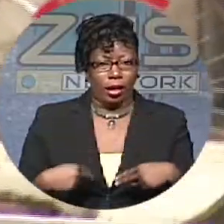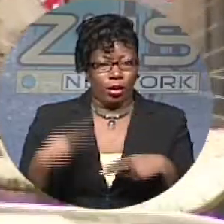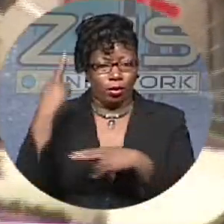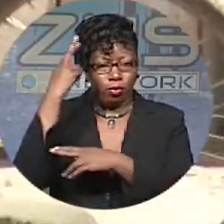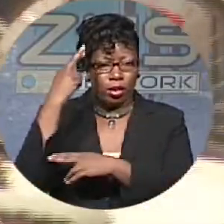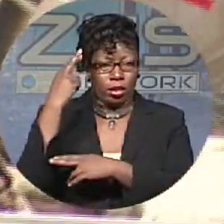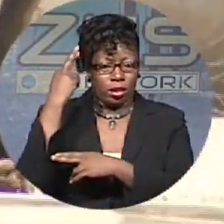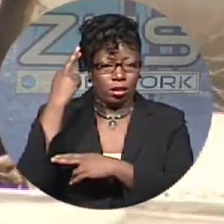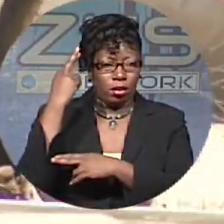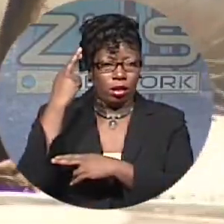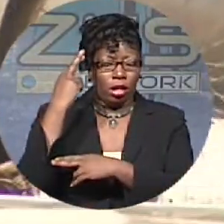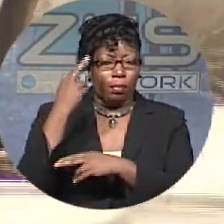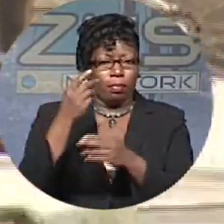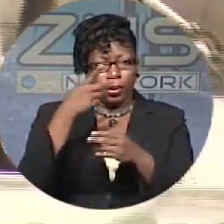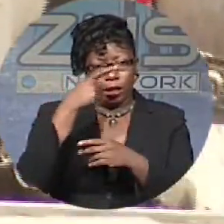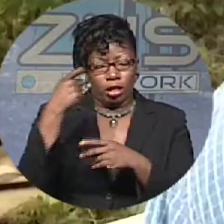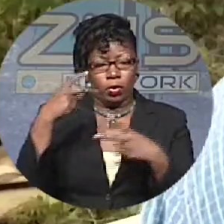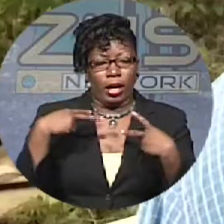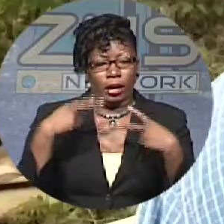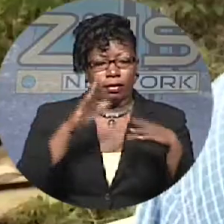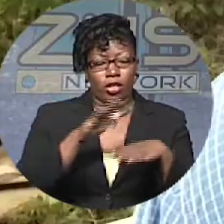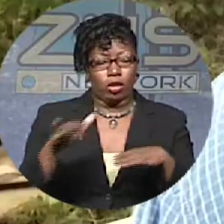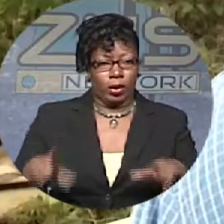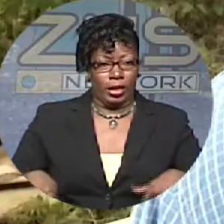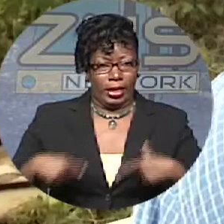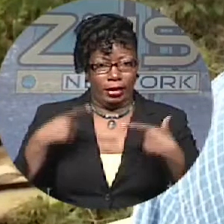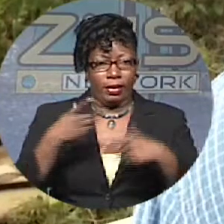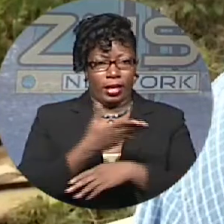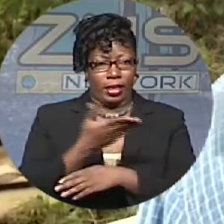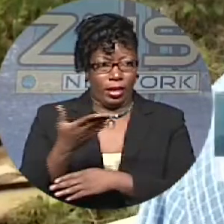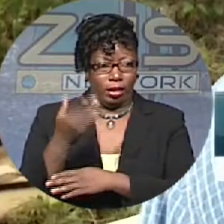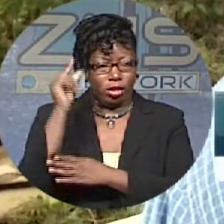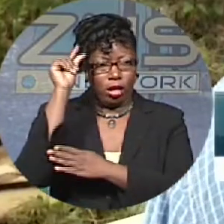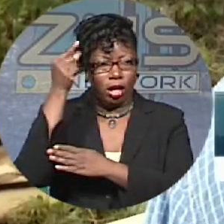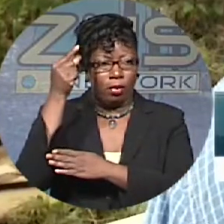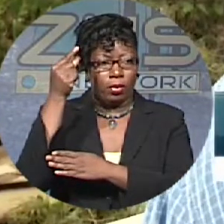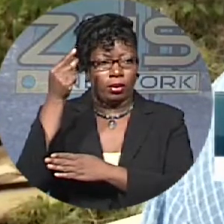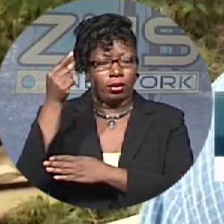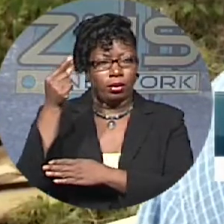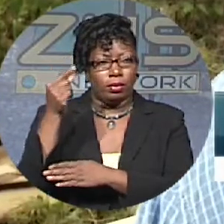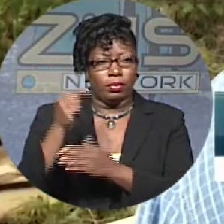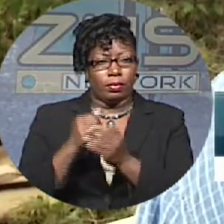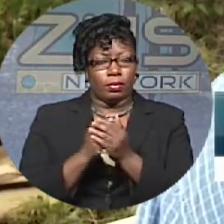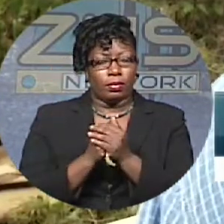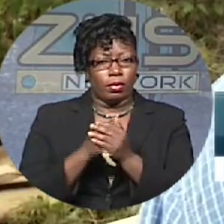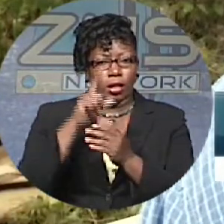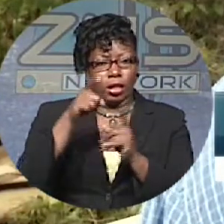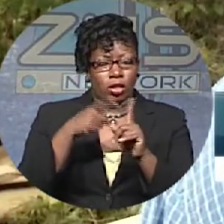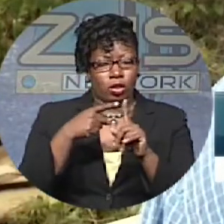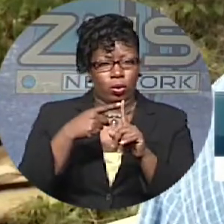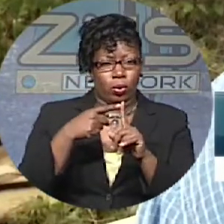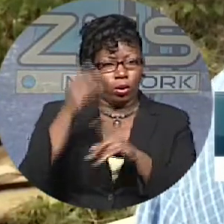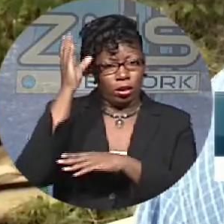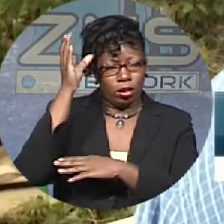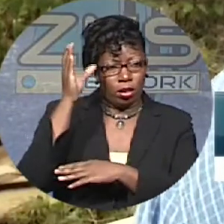We have young children living in that area. And so the government must take into consideration how do